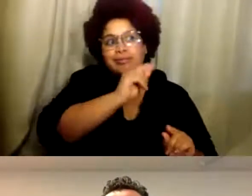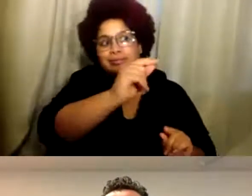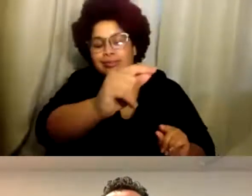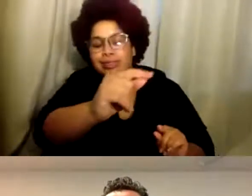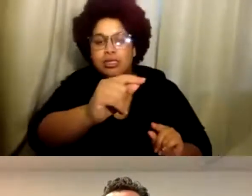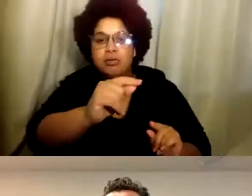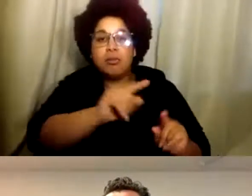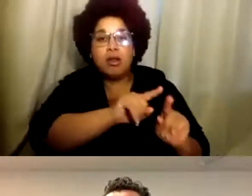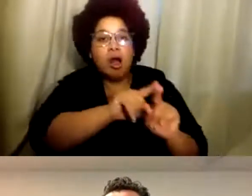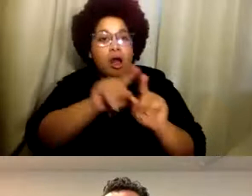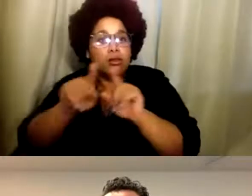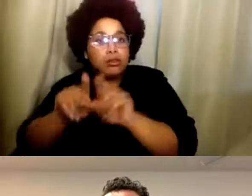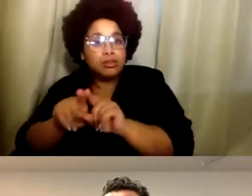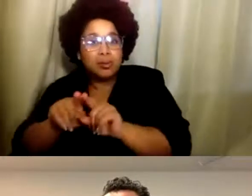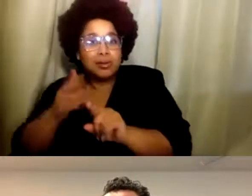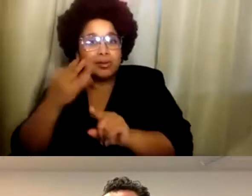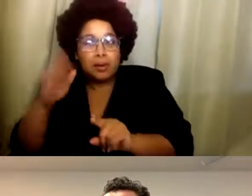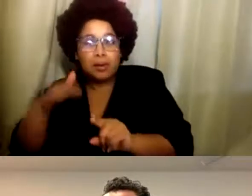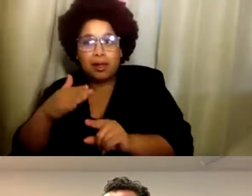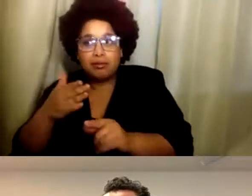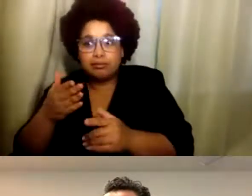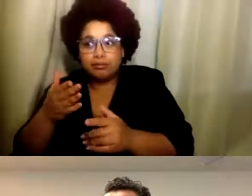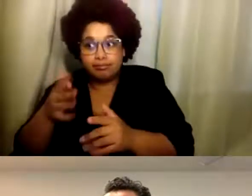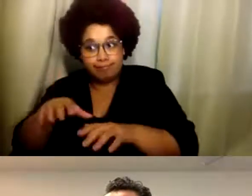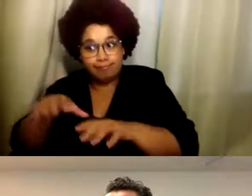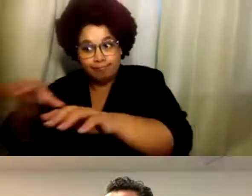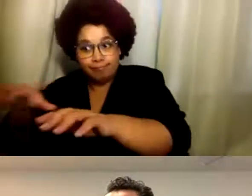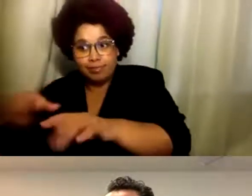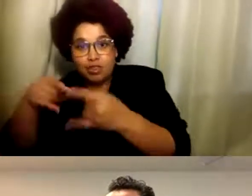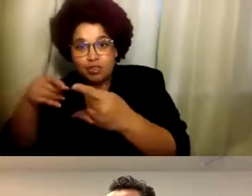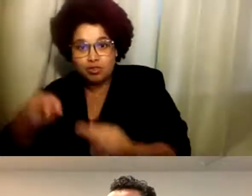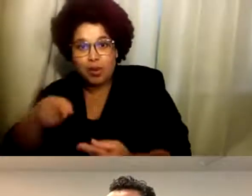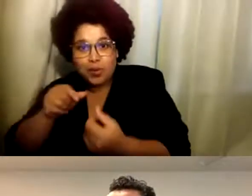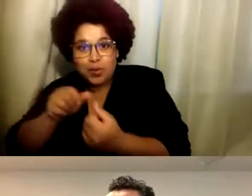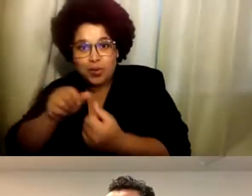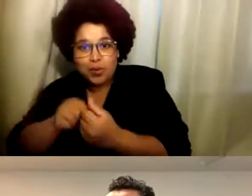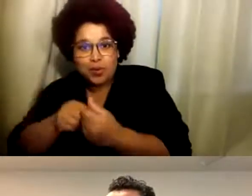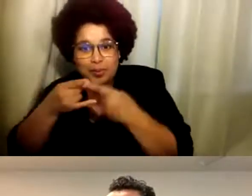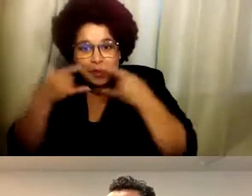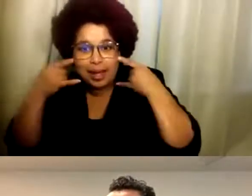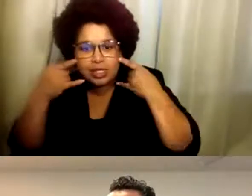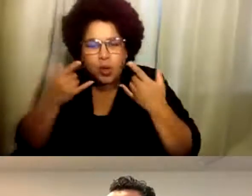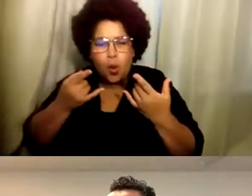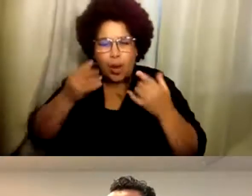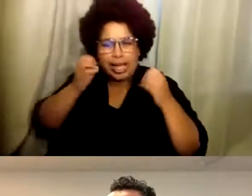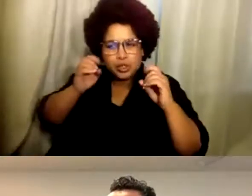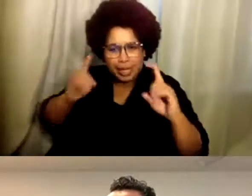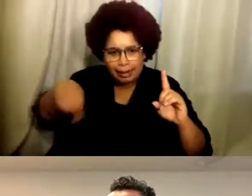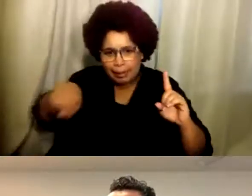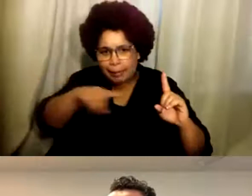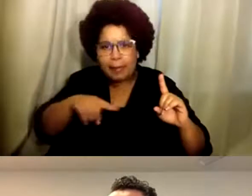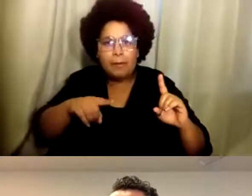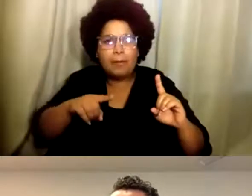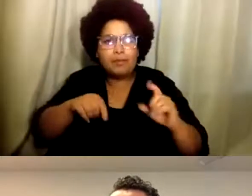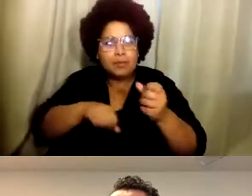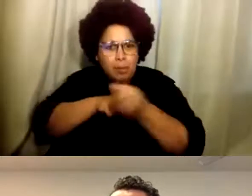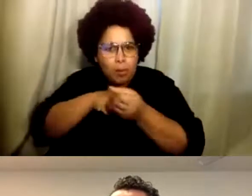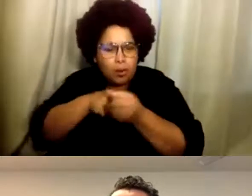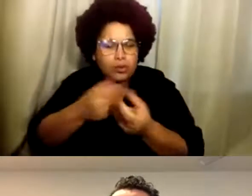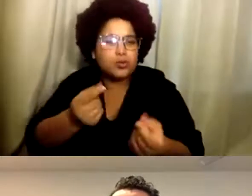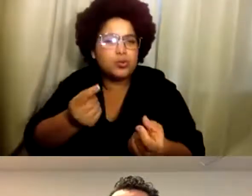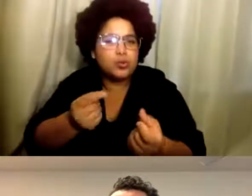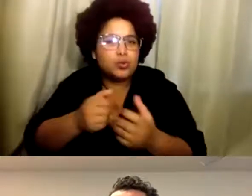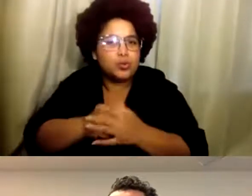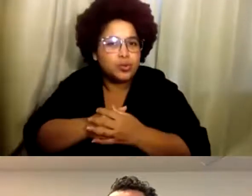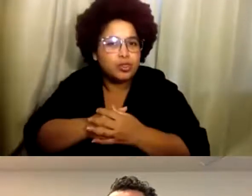that mask wearing is going to be a challenge. I mean, how do you sort of help educate and support people through that process? I would say